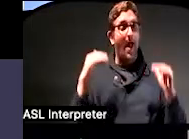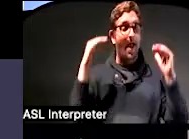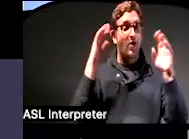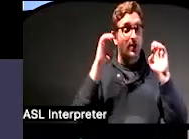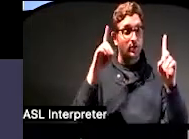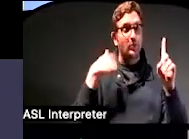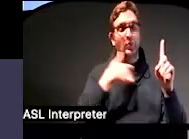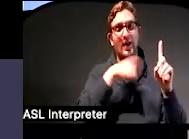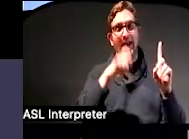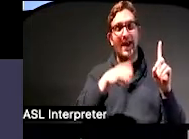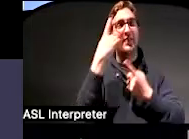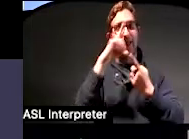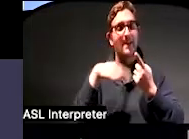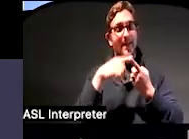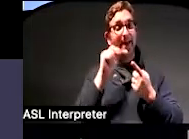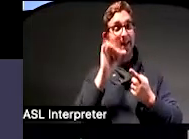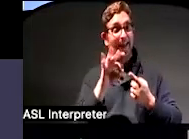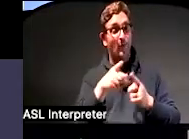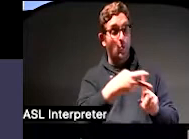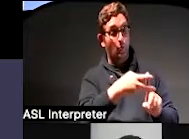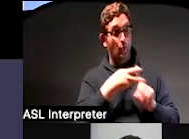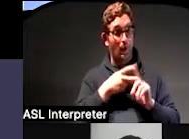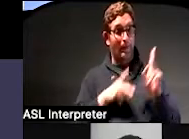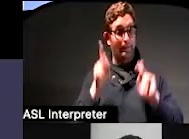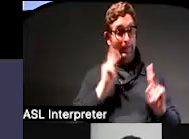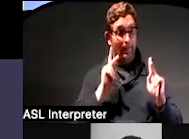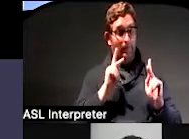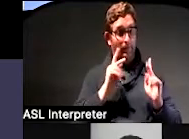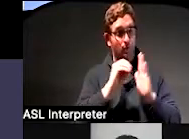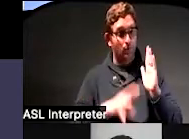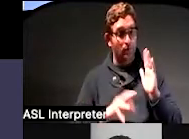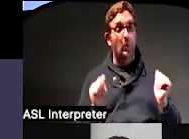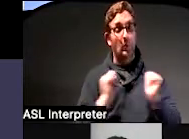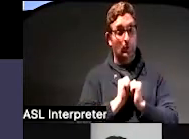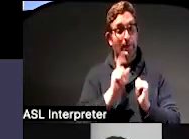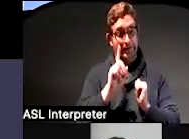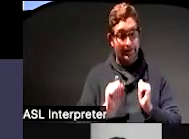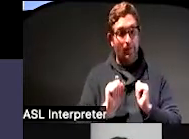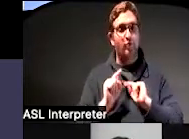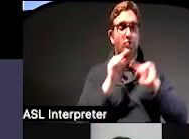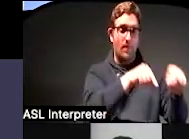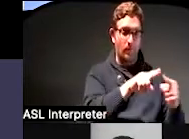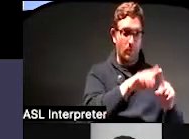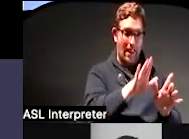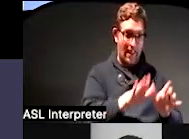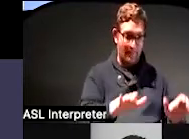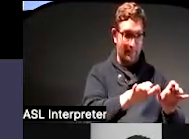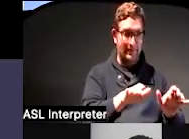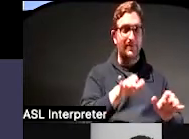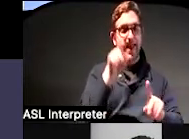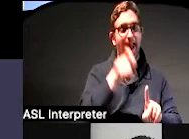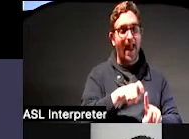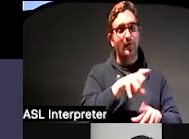have to think about, if you're recruiting individual students with disabilities to come to your campus, they have to